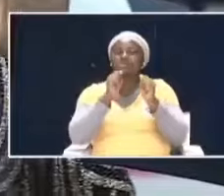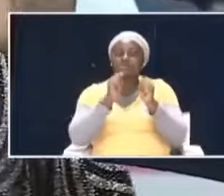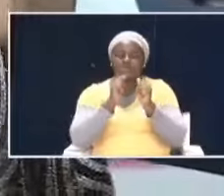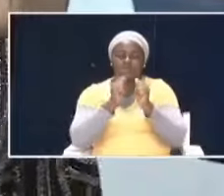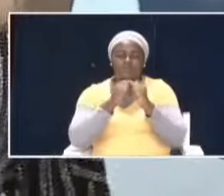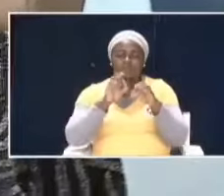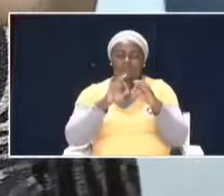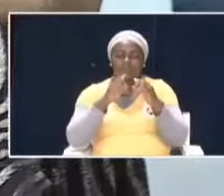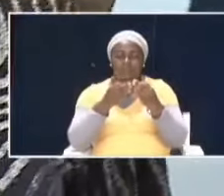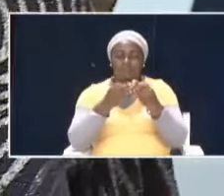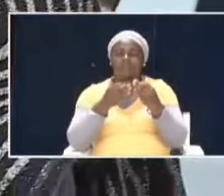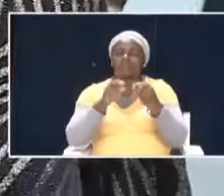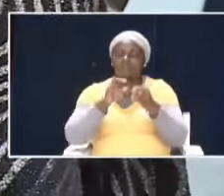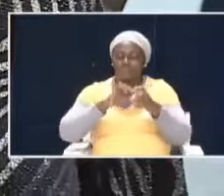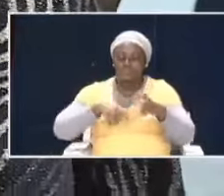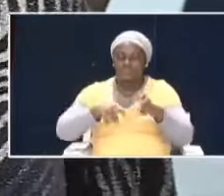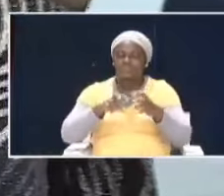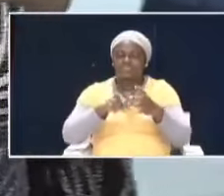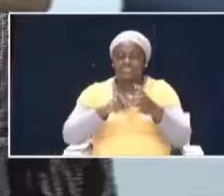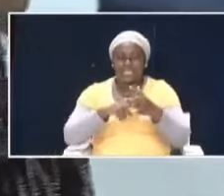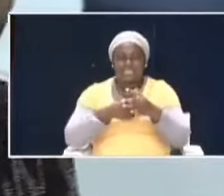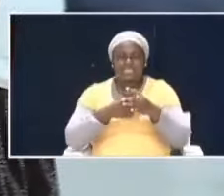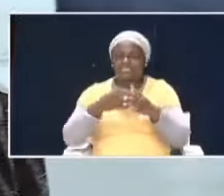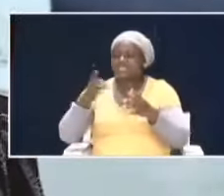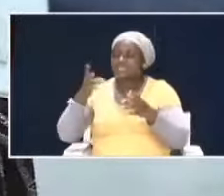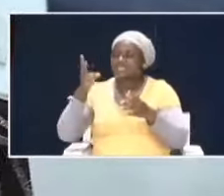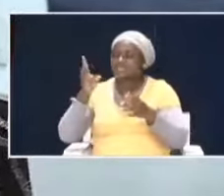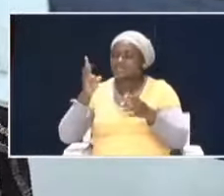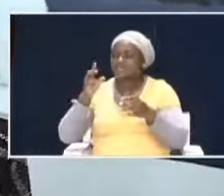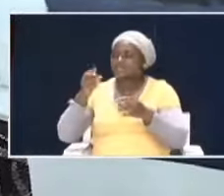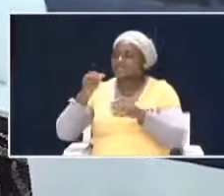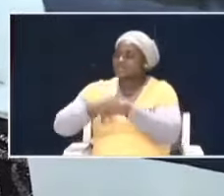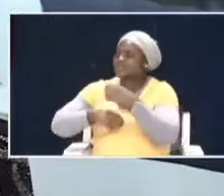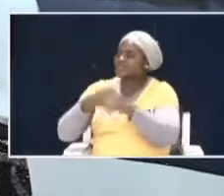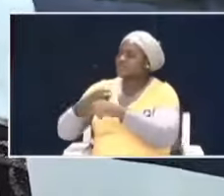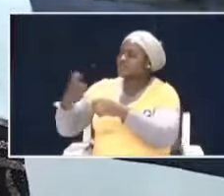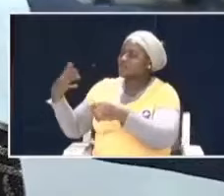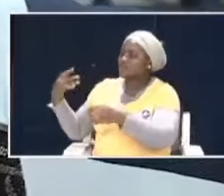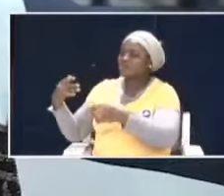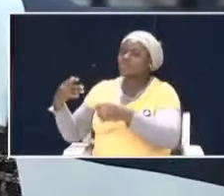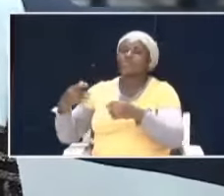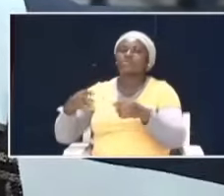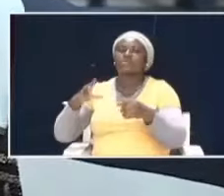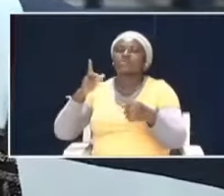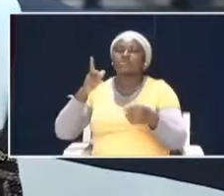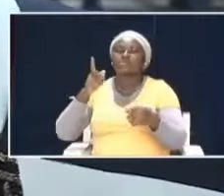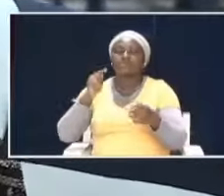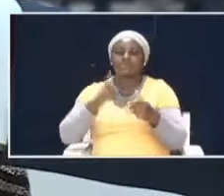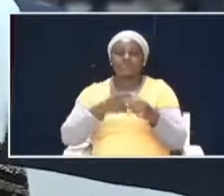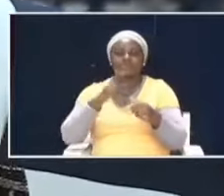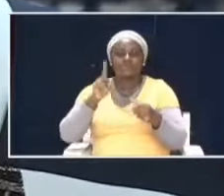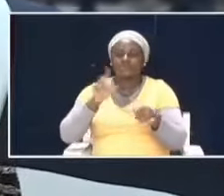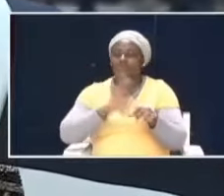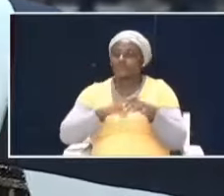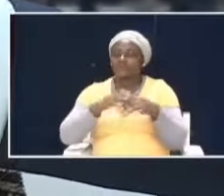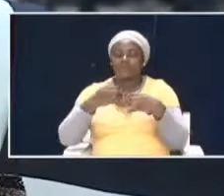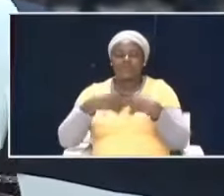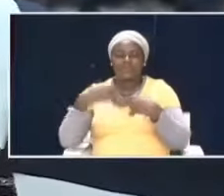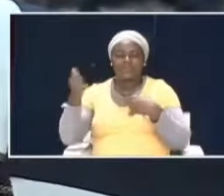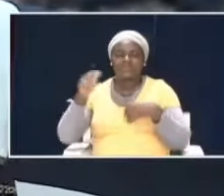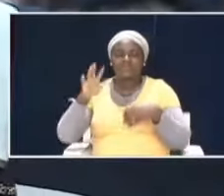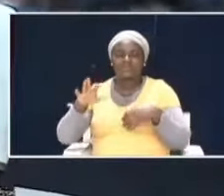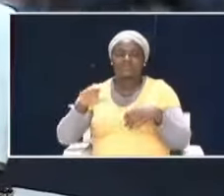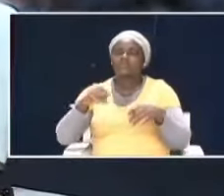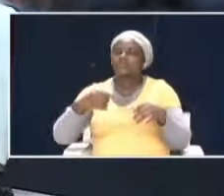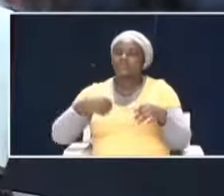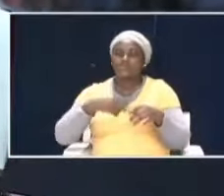about 17 years ago. The first one did not have any child at all. And we just thought it's a